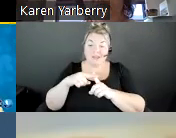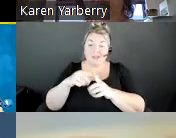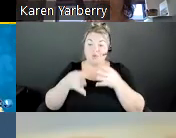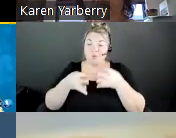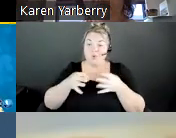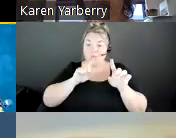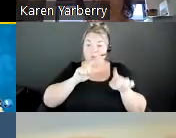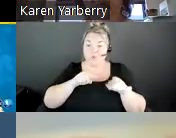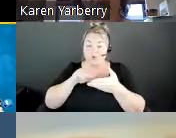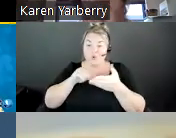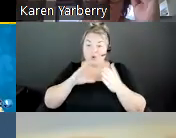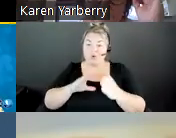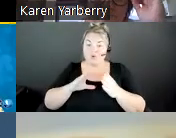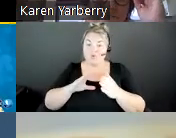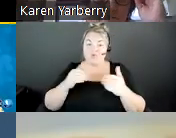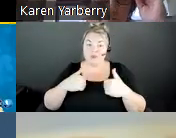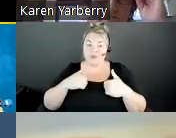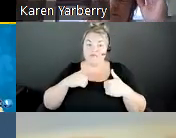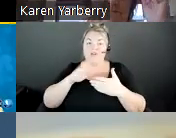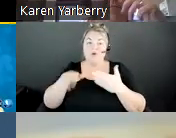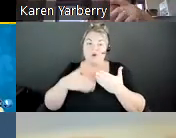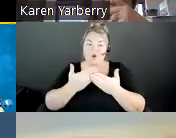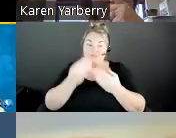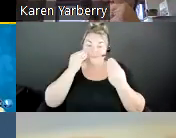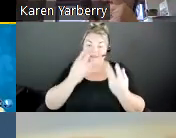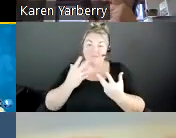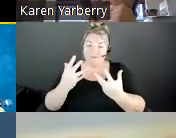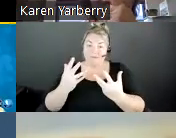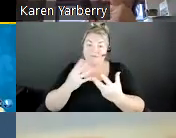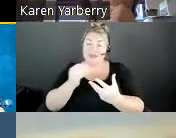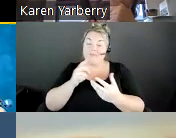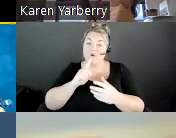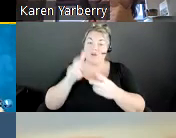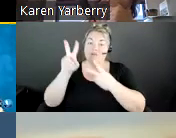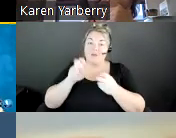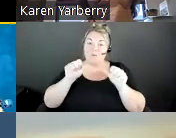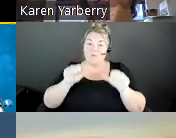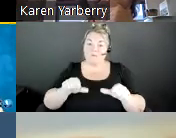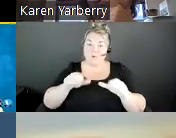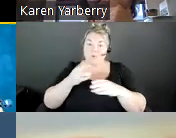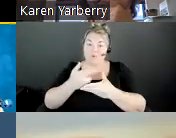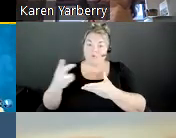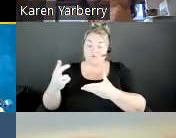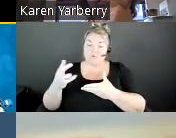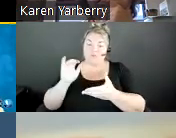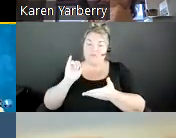learners to have all of the information, and there are downloadable resources